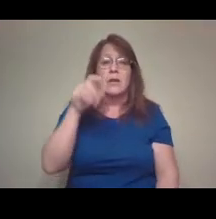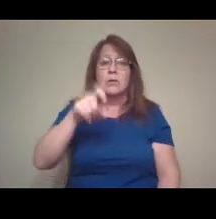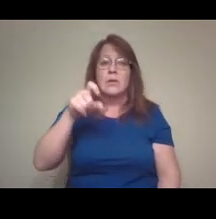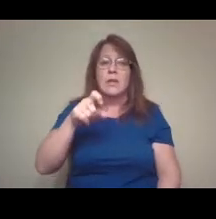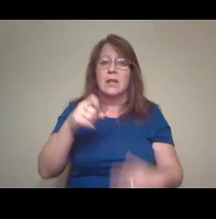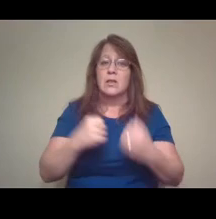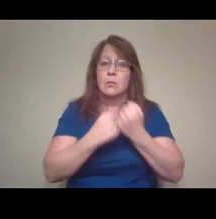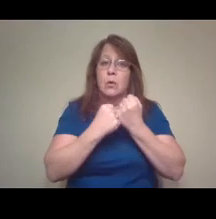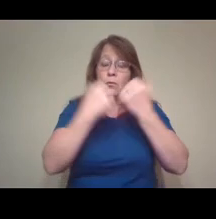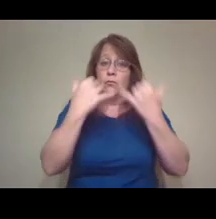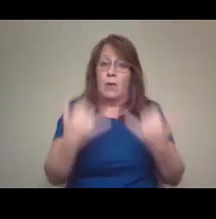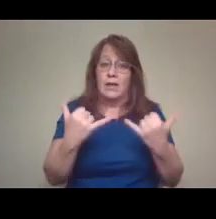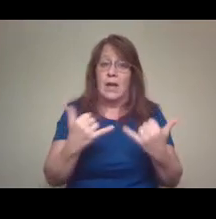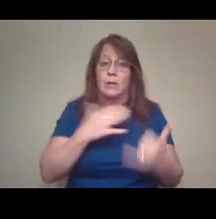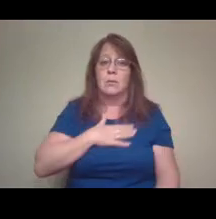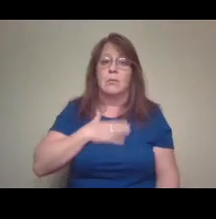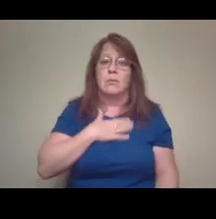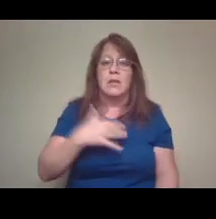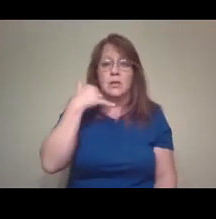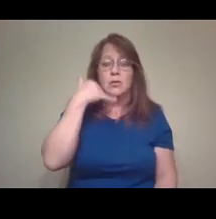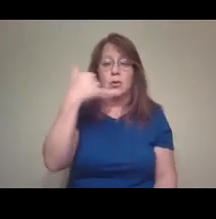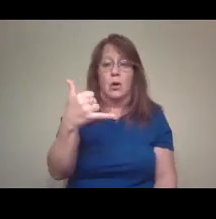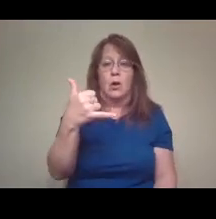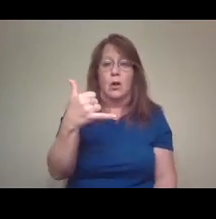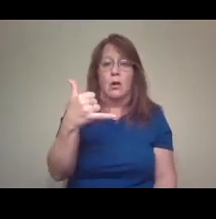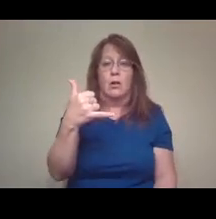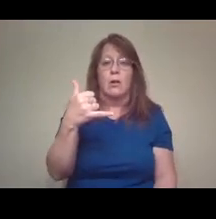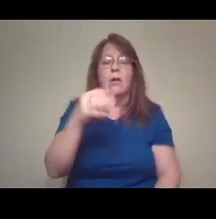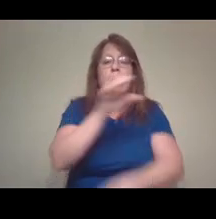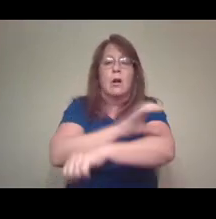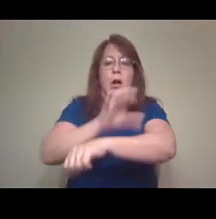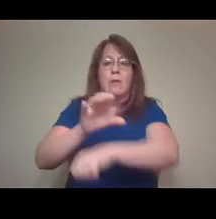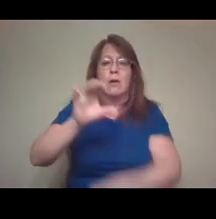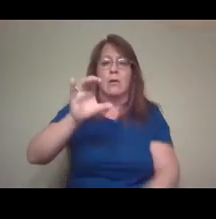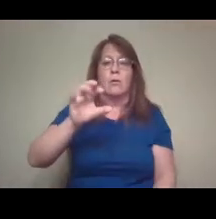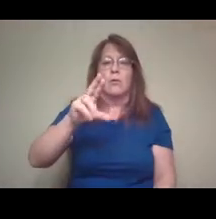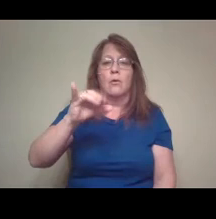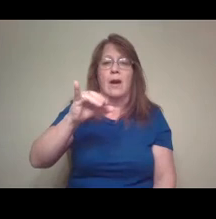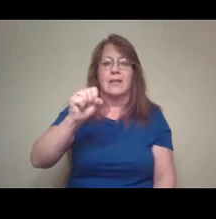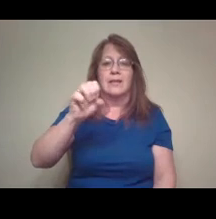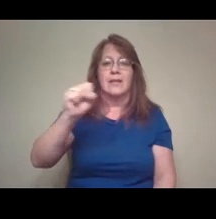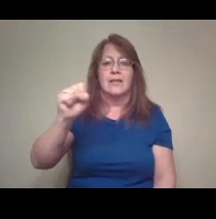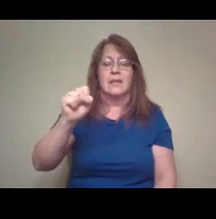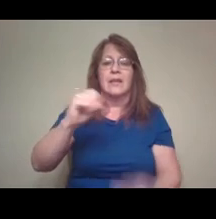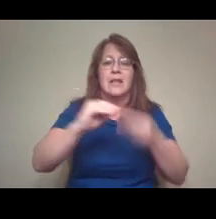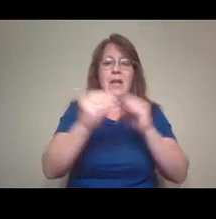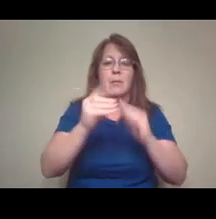now, please contact Colorado Crisis. And the number here is